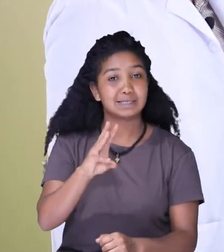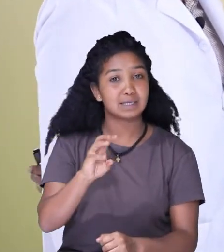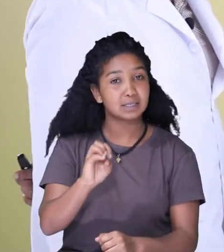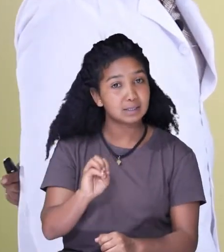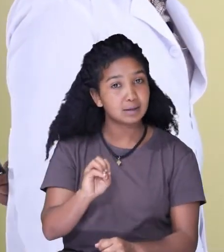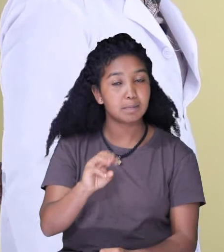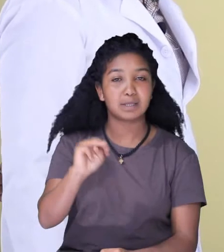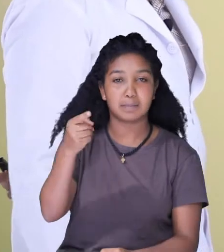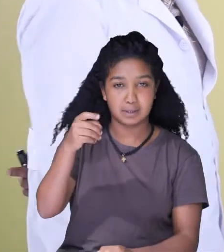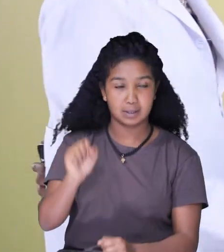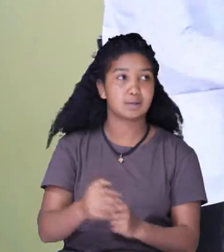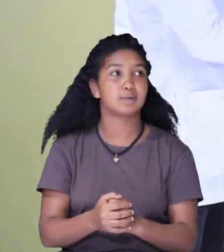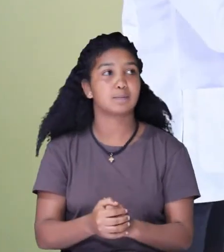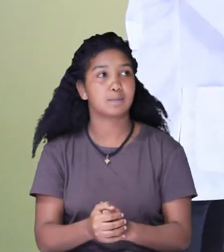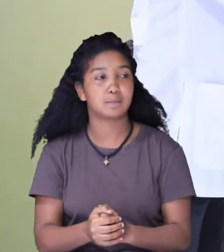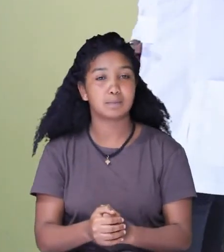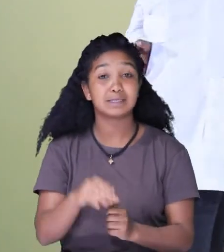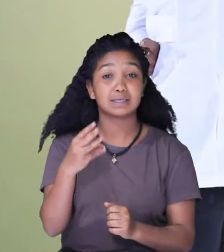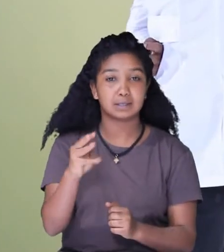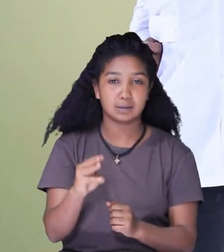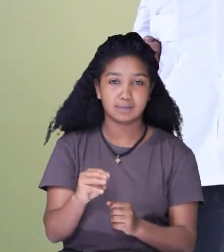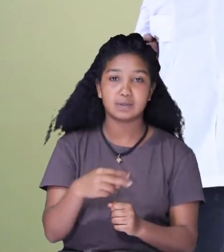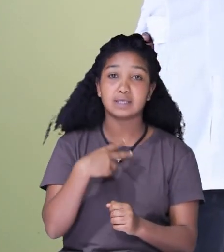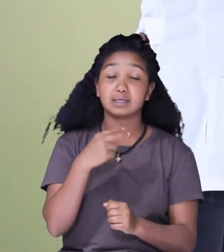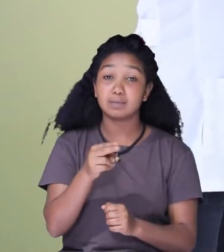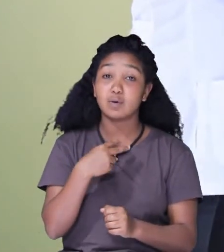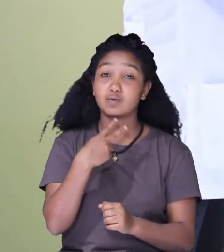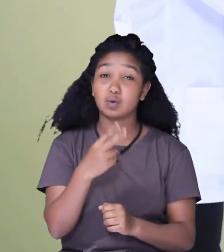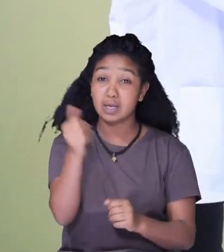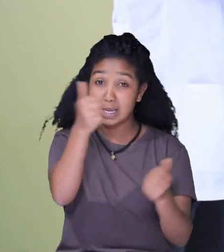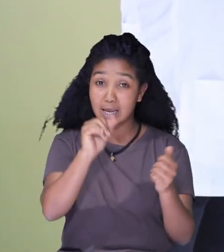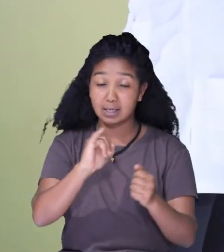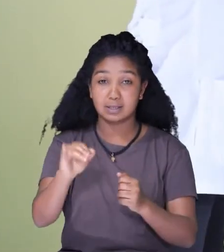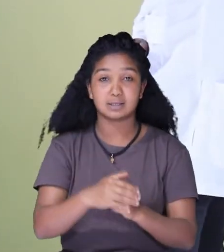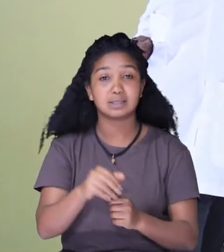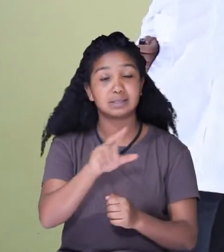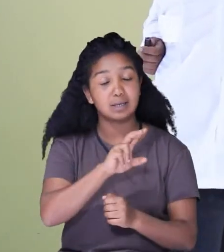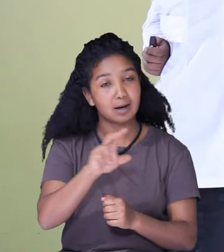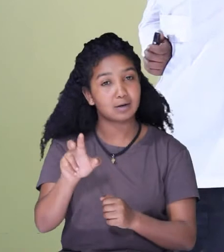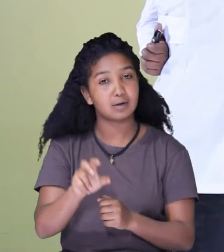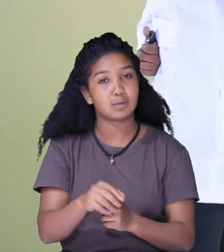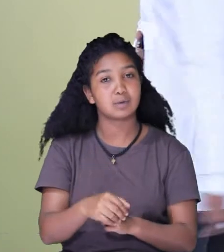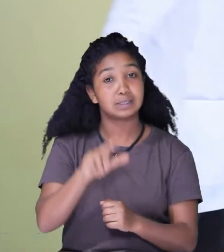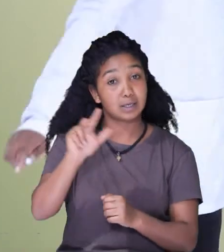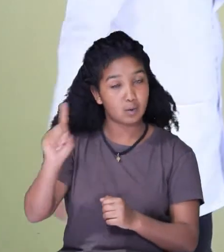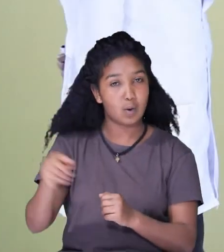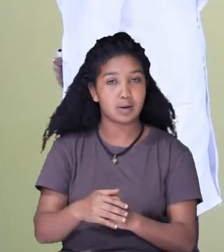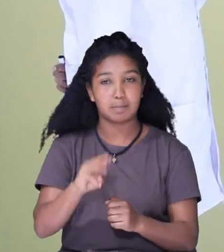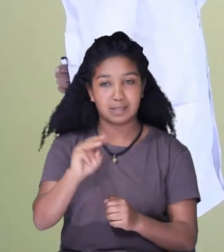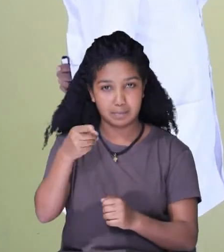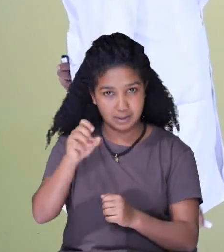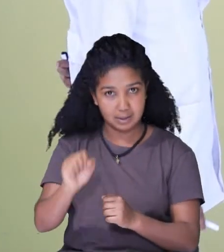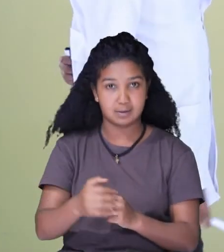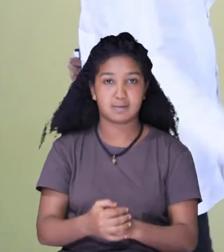316 meters per second, and the speed of sound in air is 331 meters